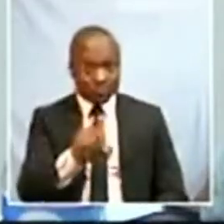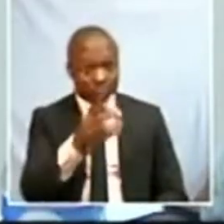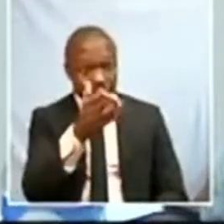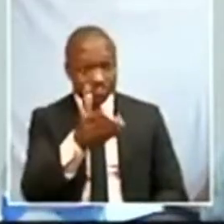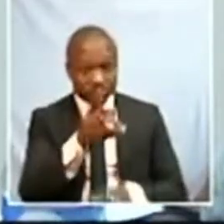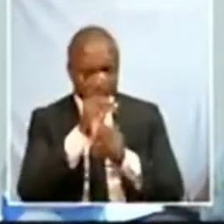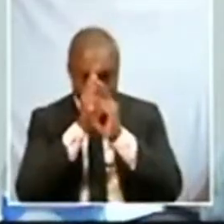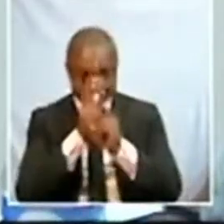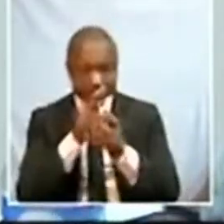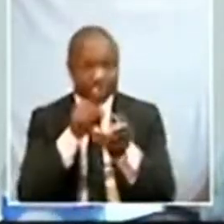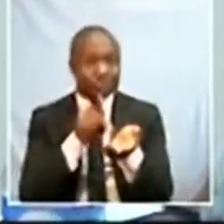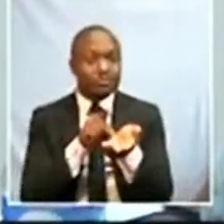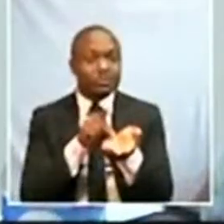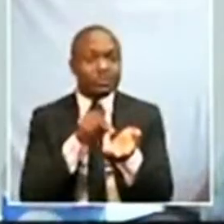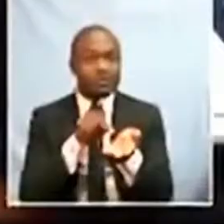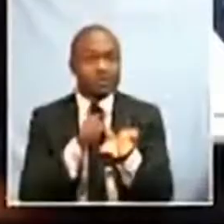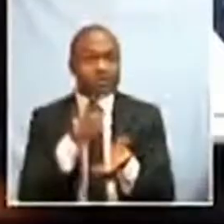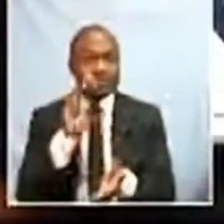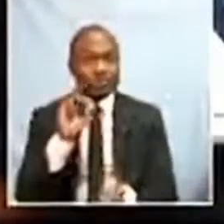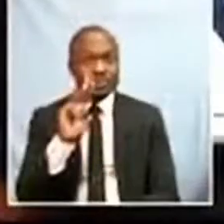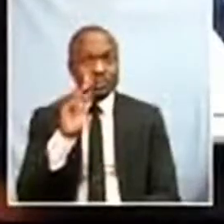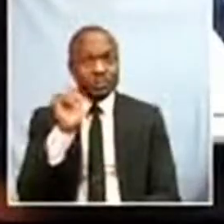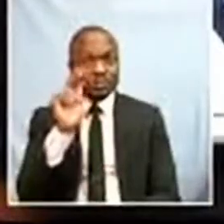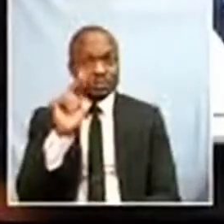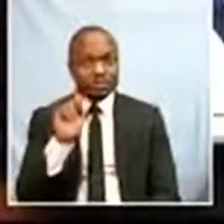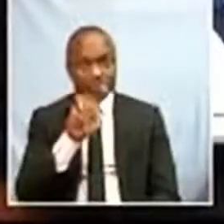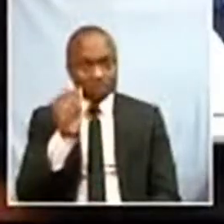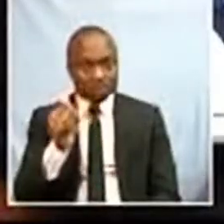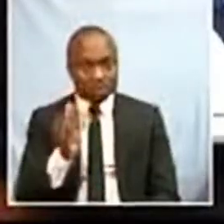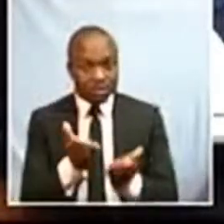Honorable Dr. Manza. We go to page 2.